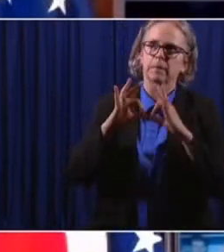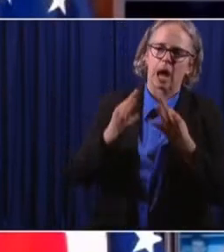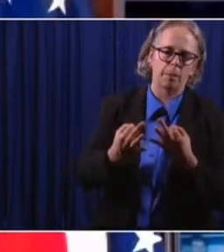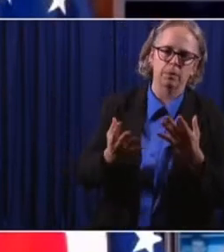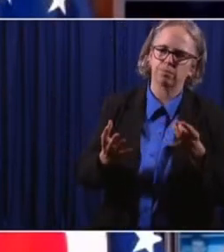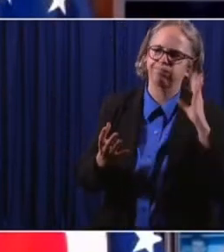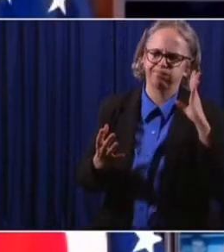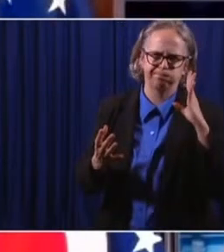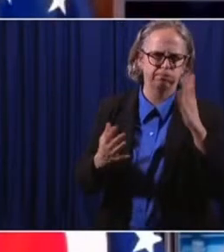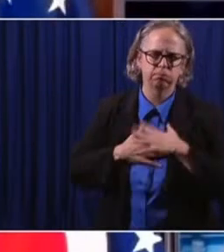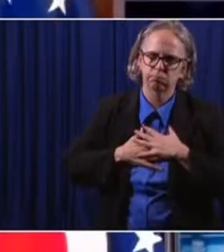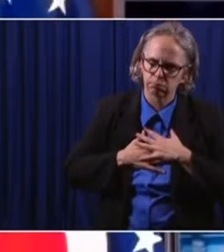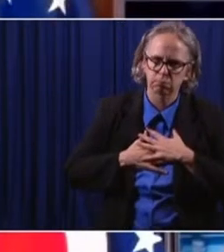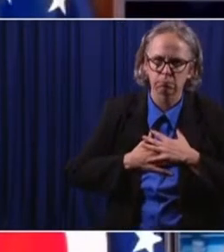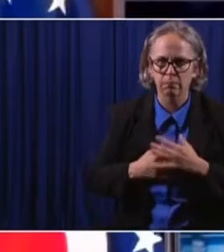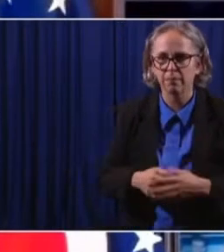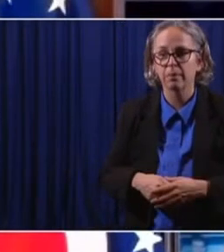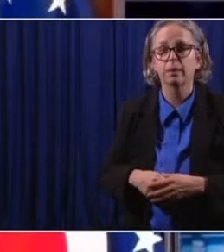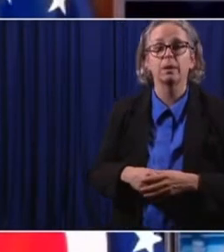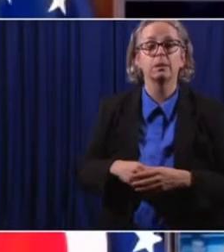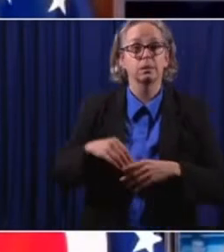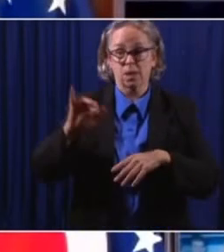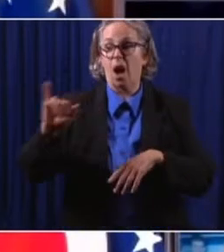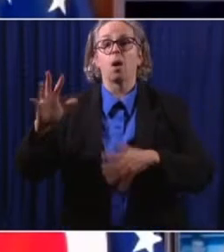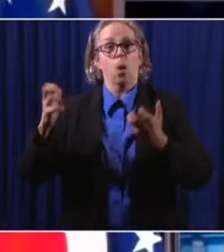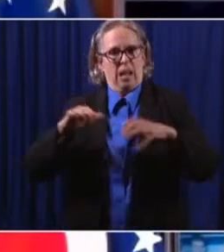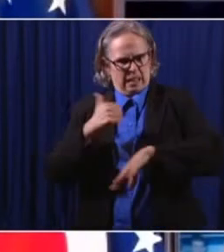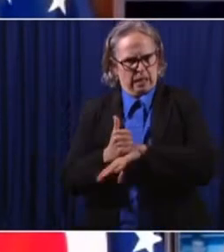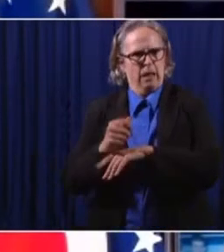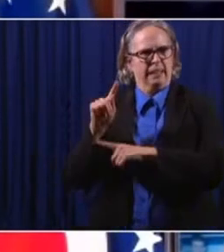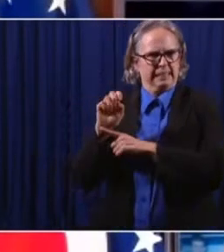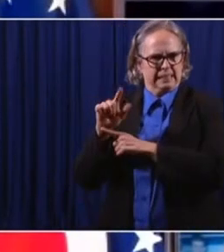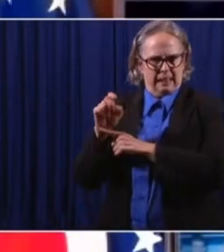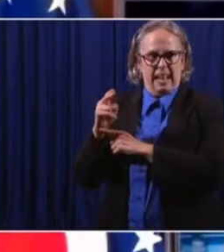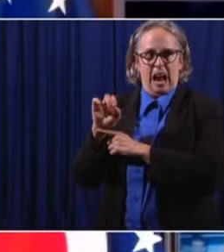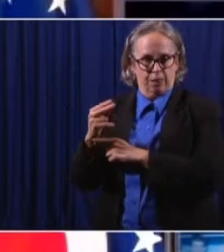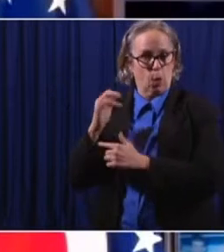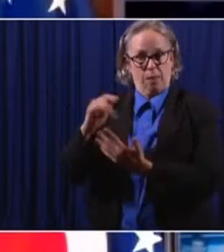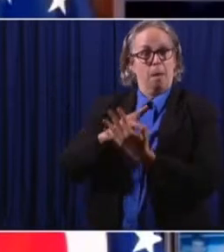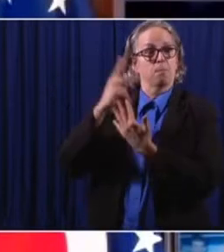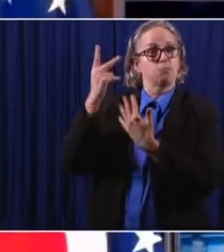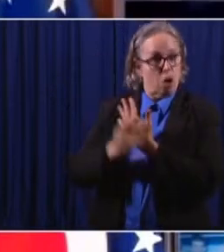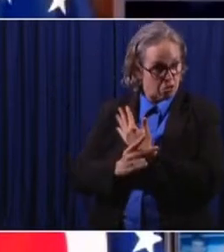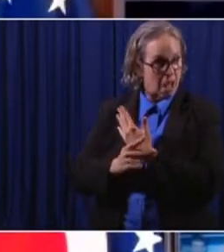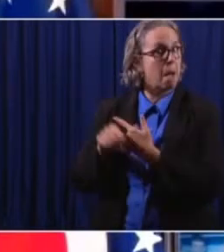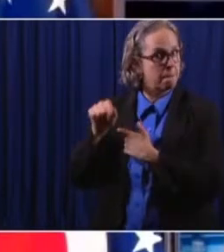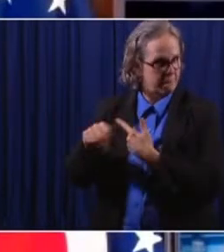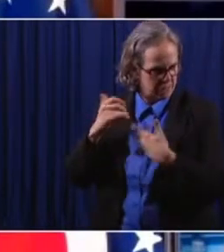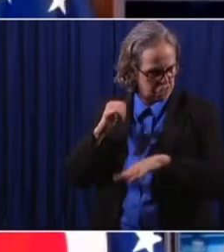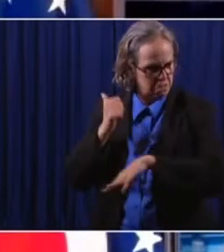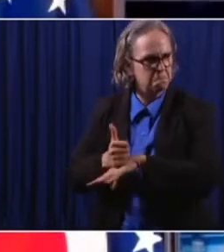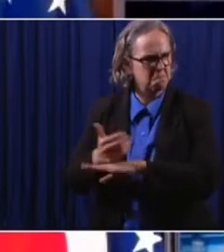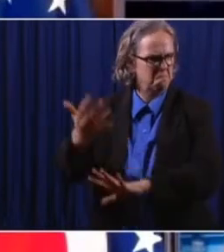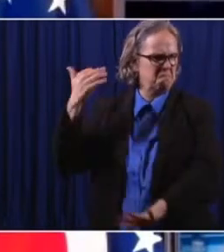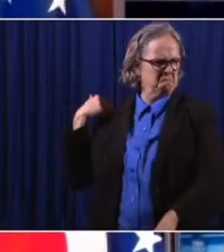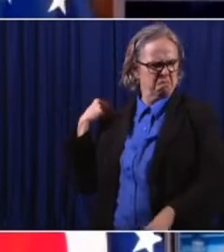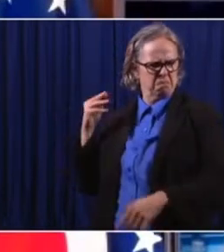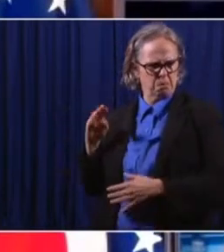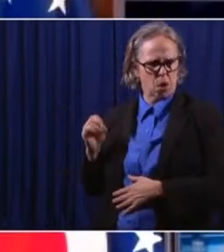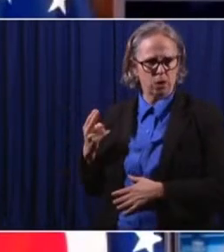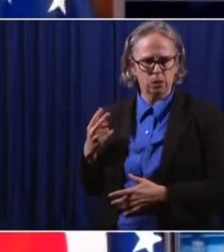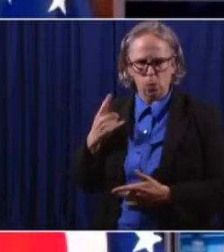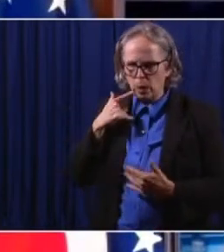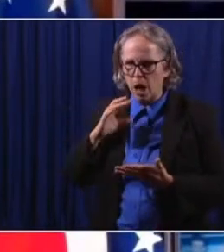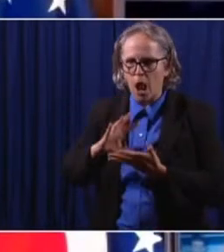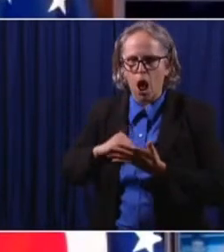last school year. As promised, this project has yielded a lot of really important lessons that we